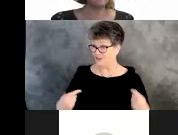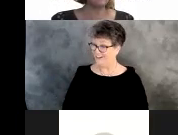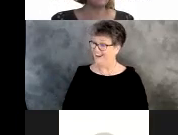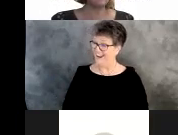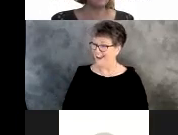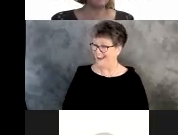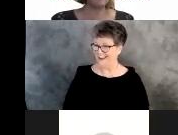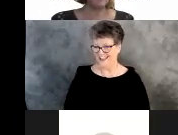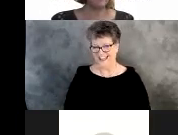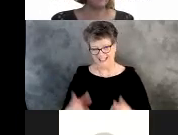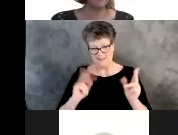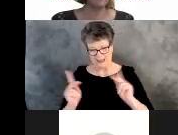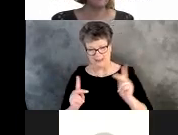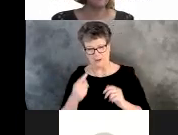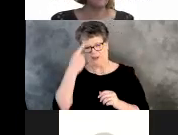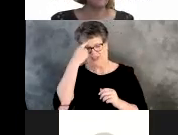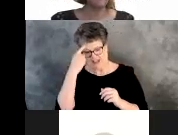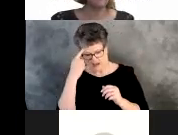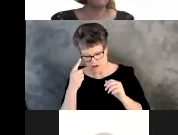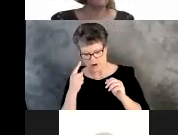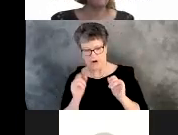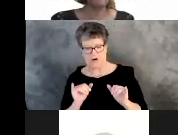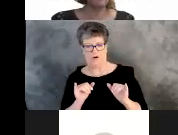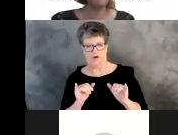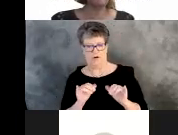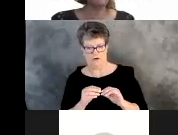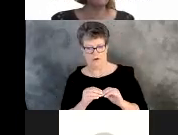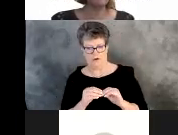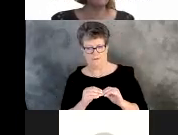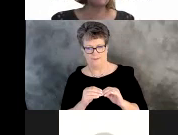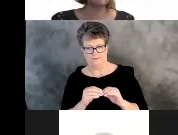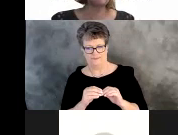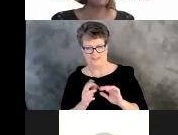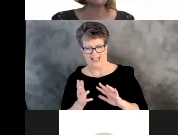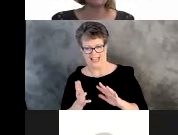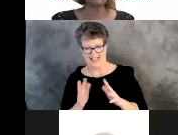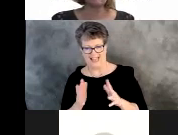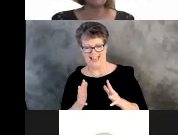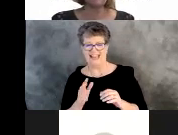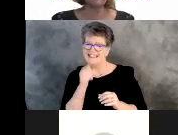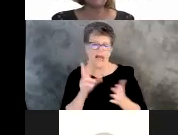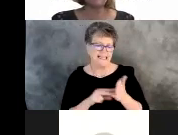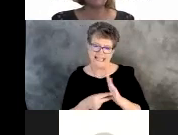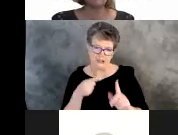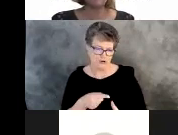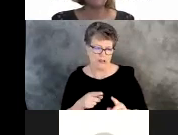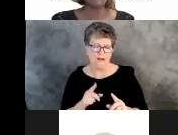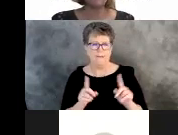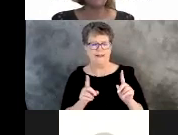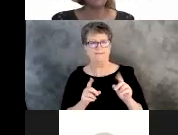Because a lot of people will think that, you know, they'll, and it's not intentional, but it's